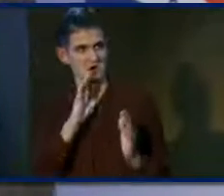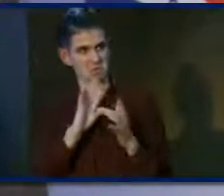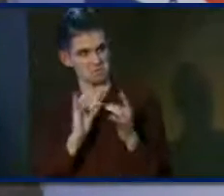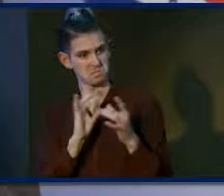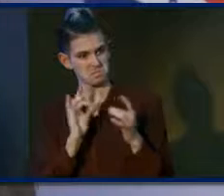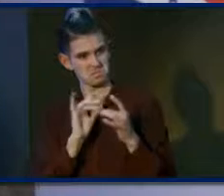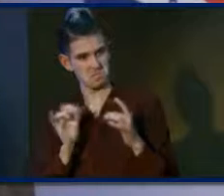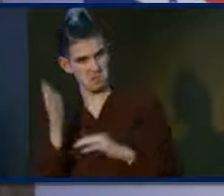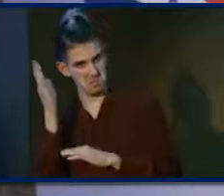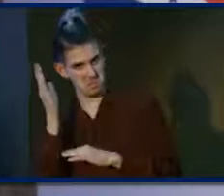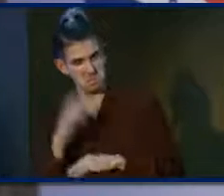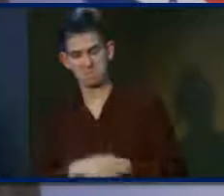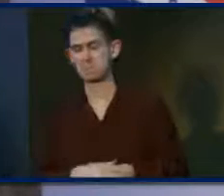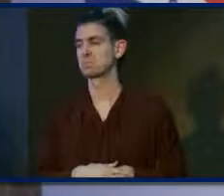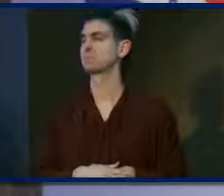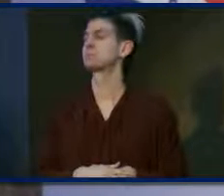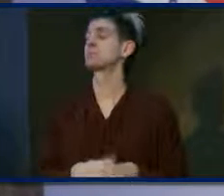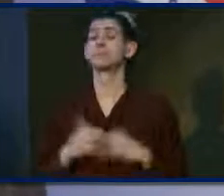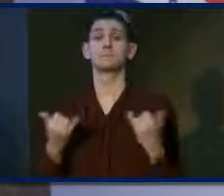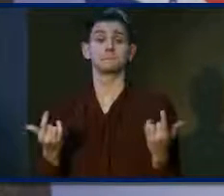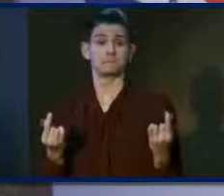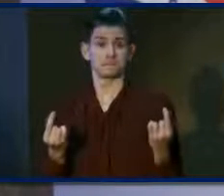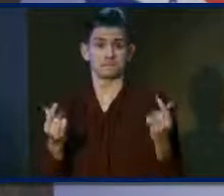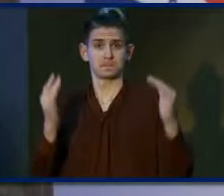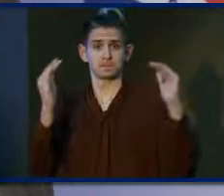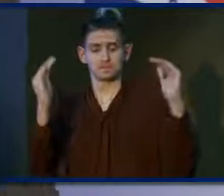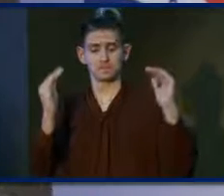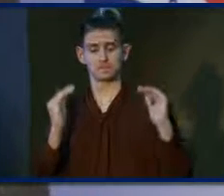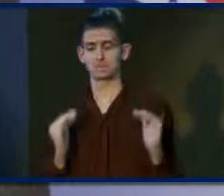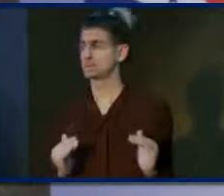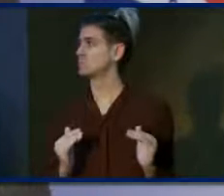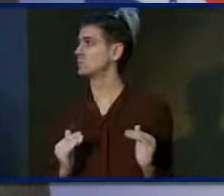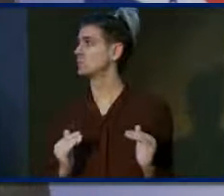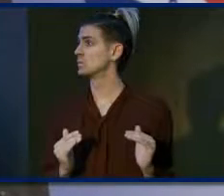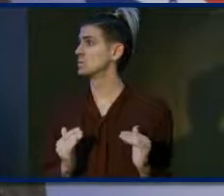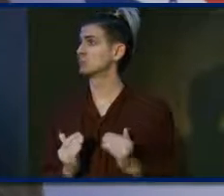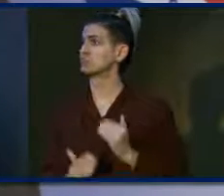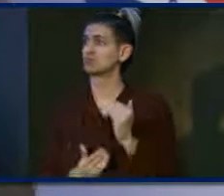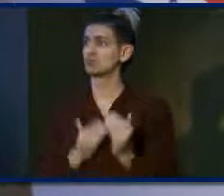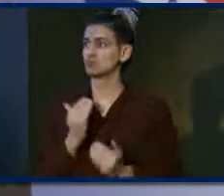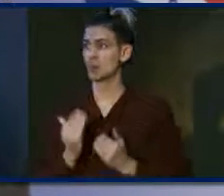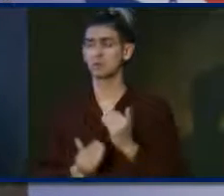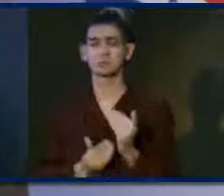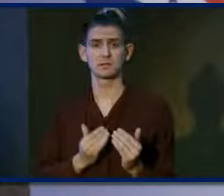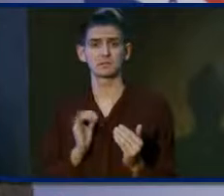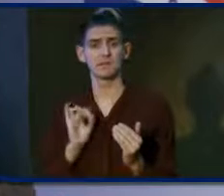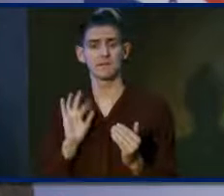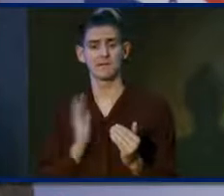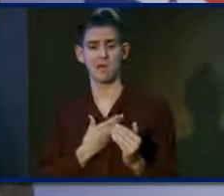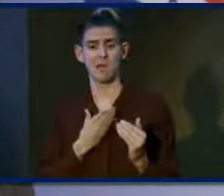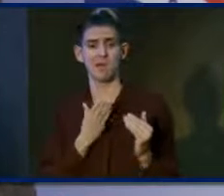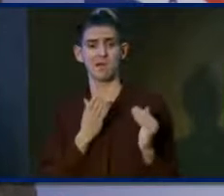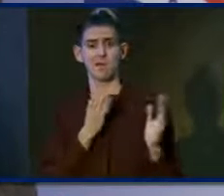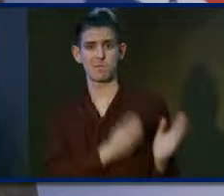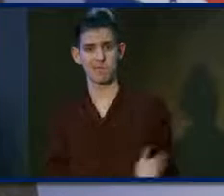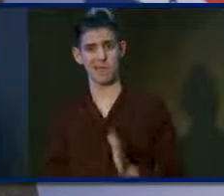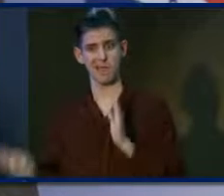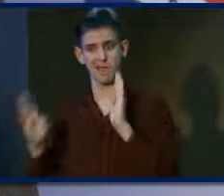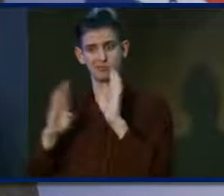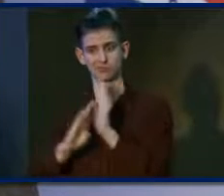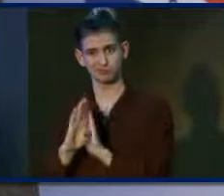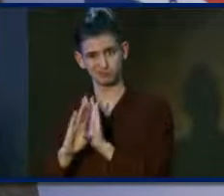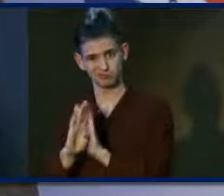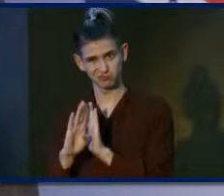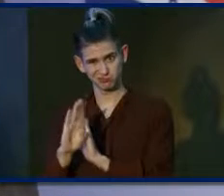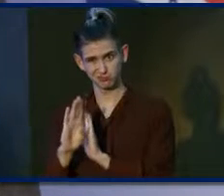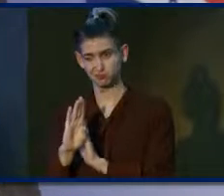to move on with the process of building our plan. And